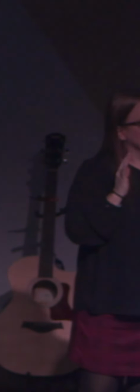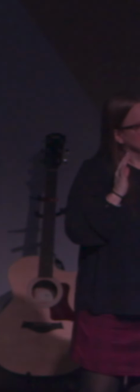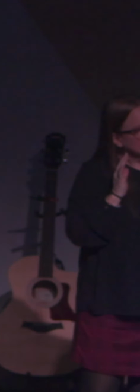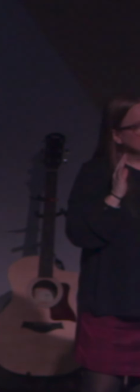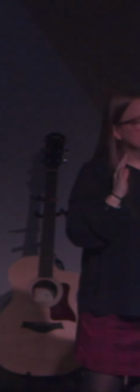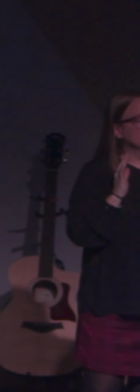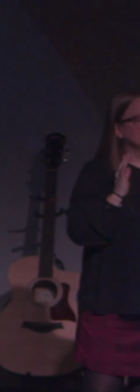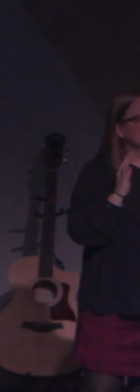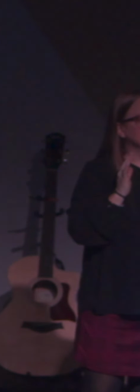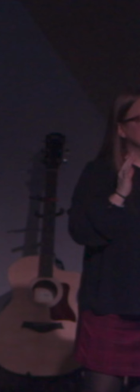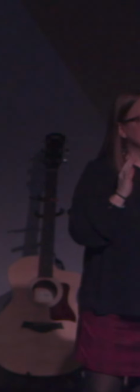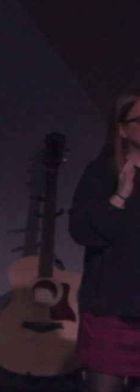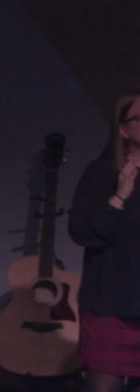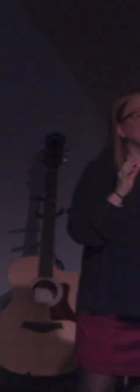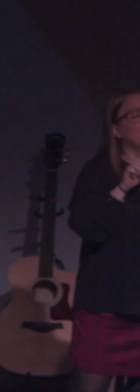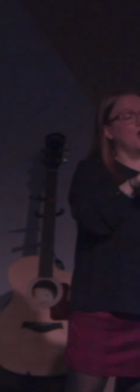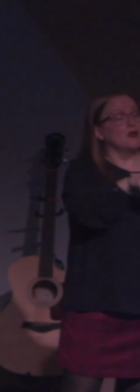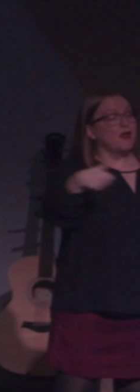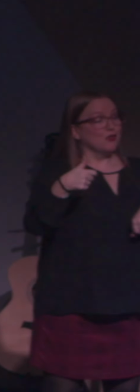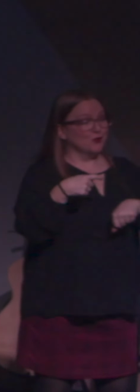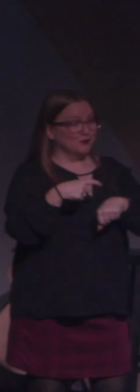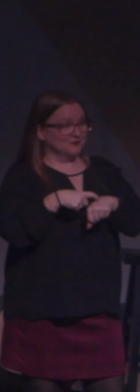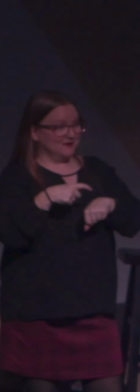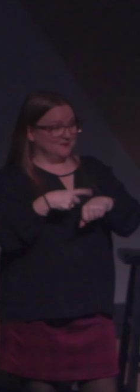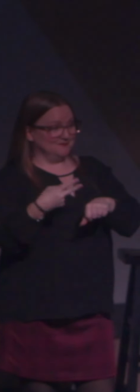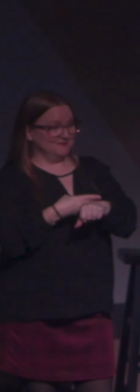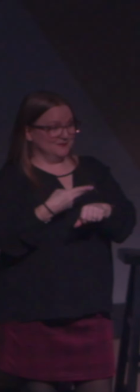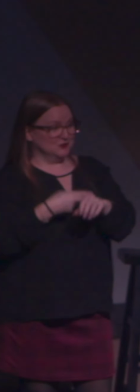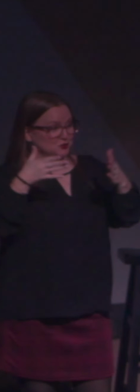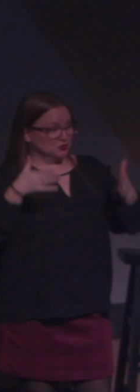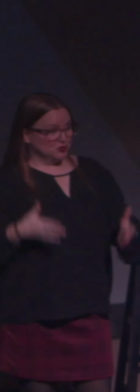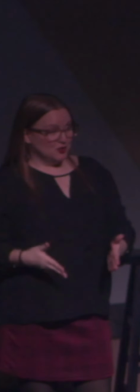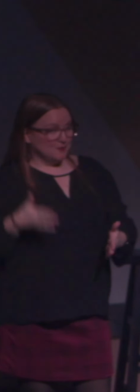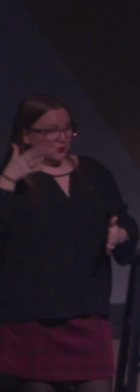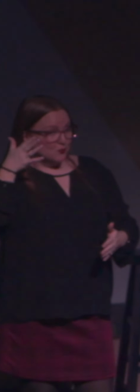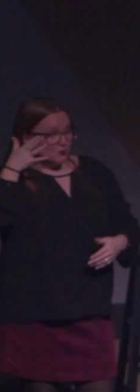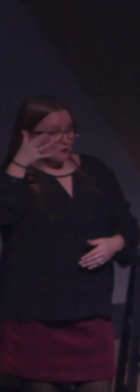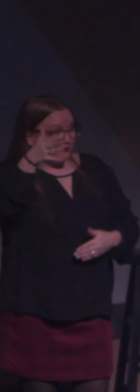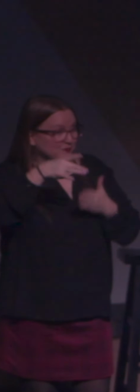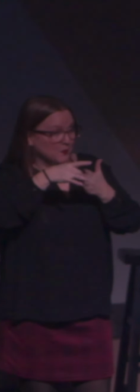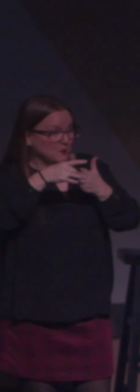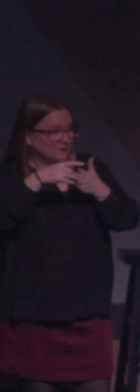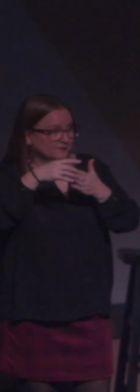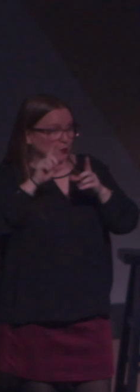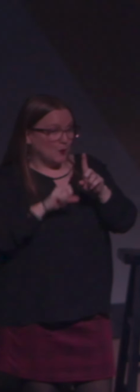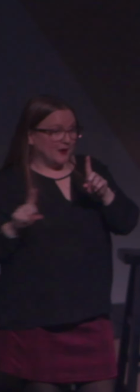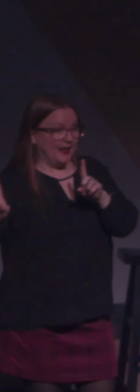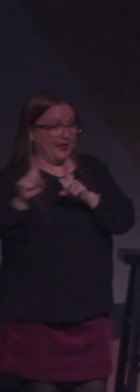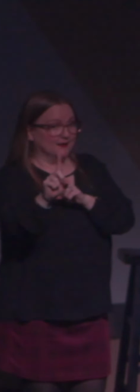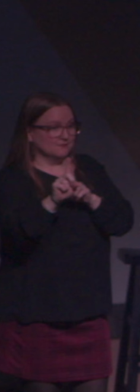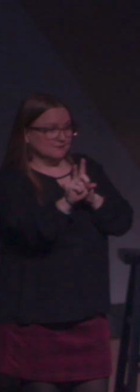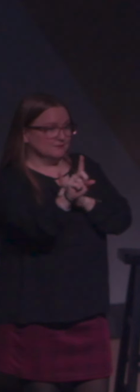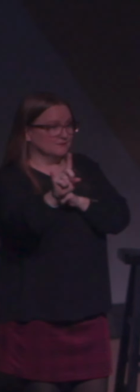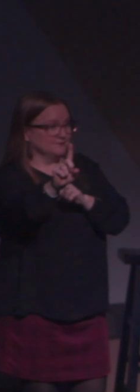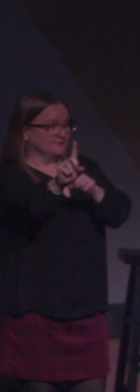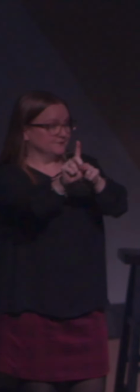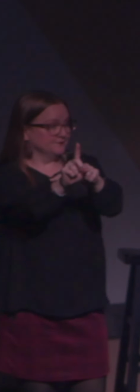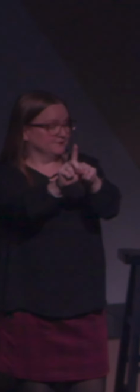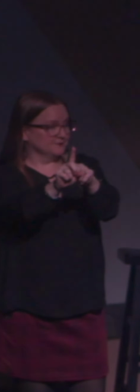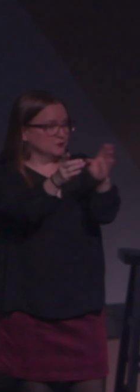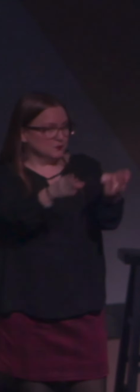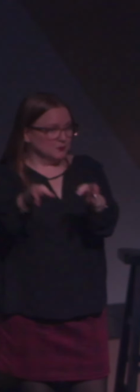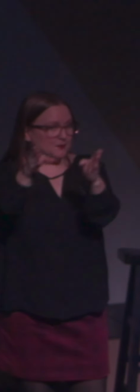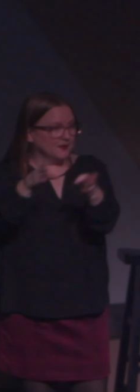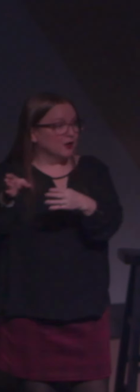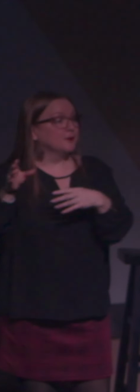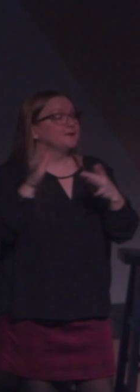There's another time that the shepherd went ahead to prepare the way for us. Jesus, as he's